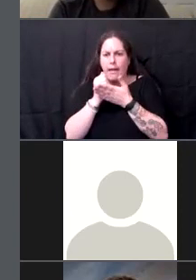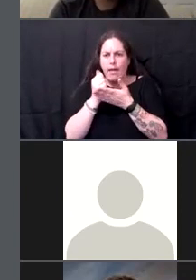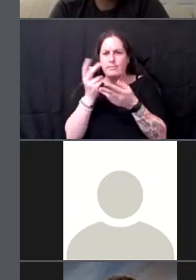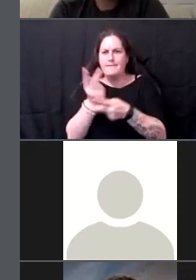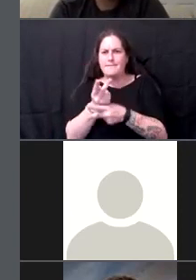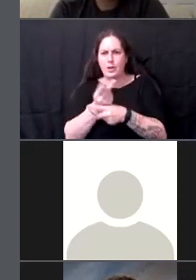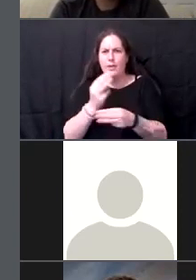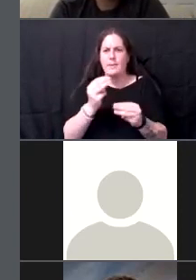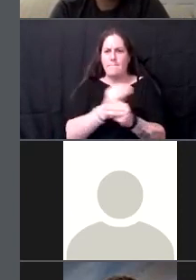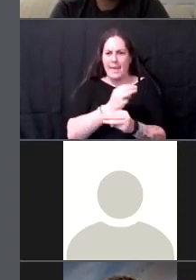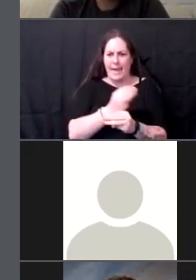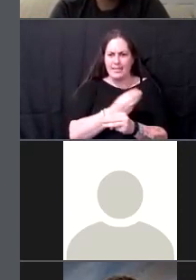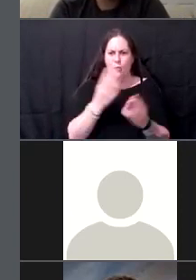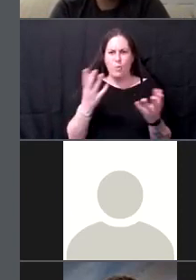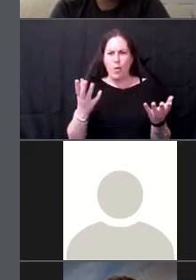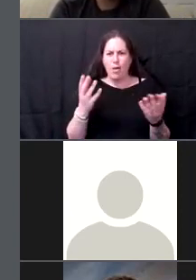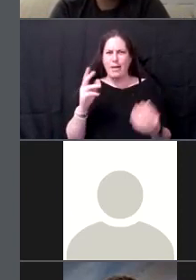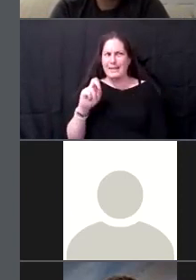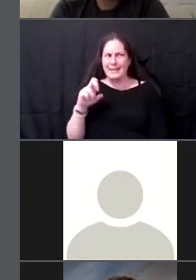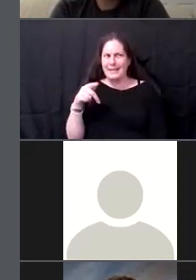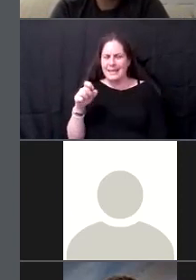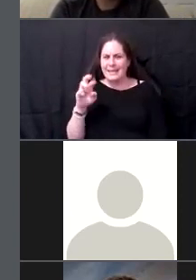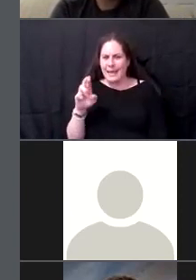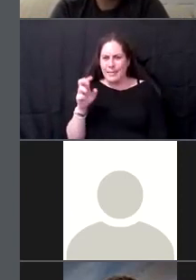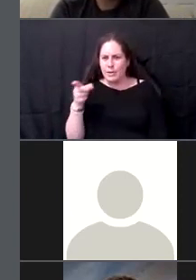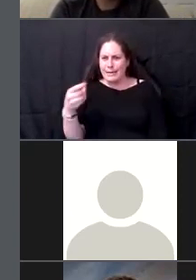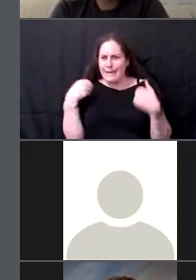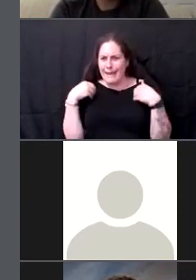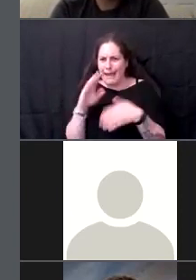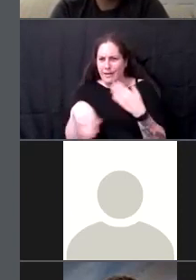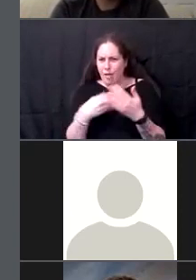thinking, well, if Kepler had all that data, why didn't he come up with the law?